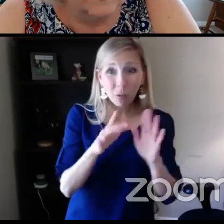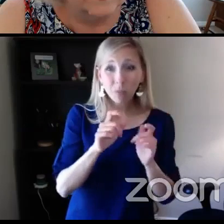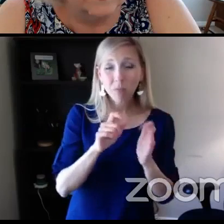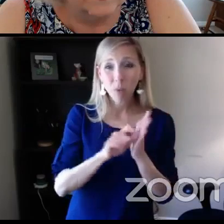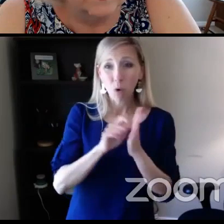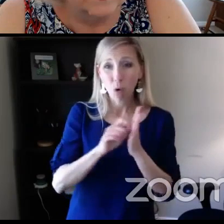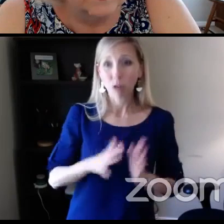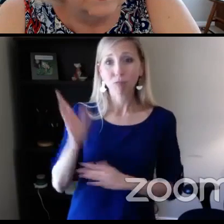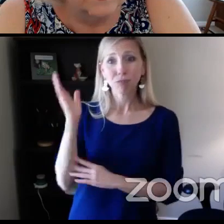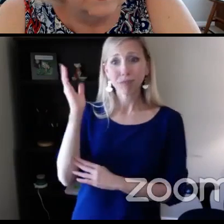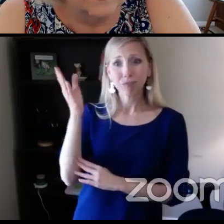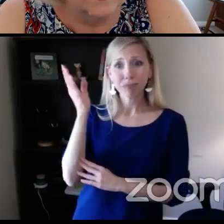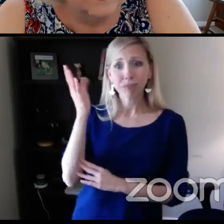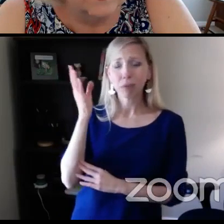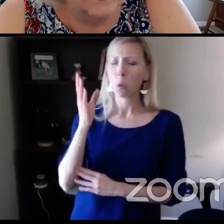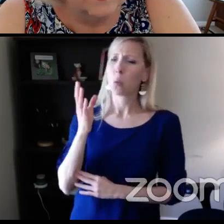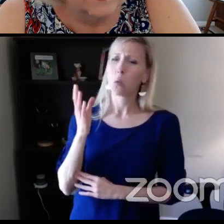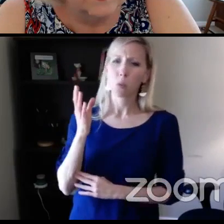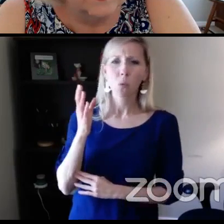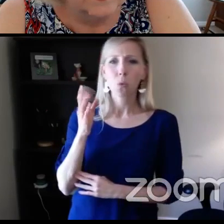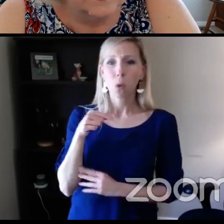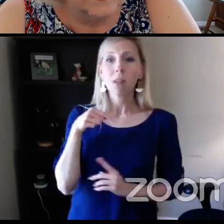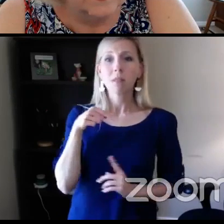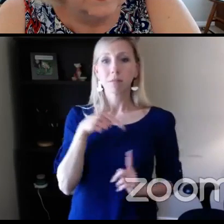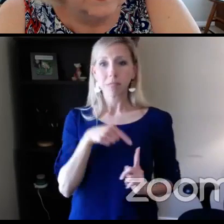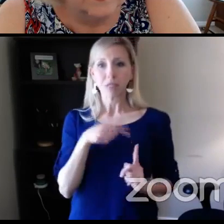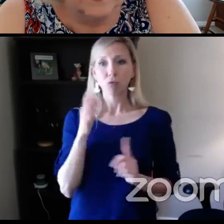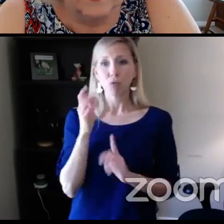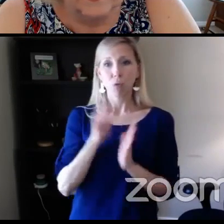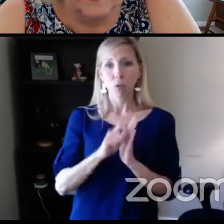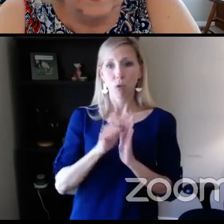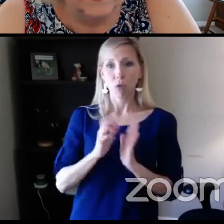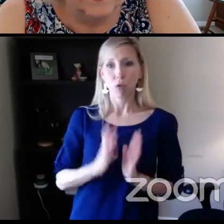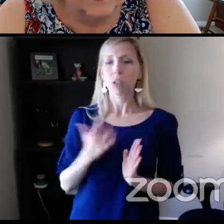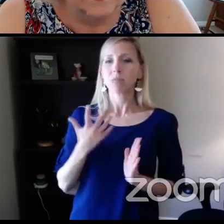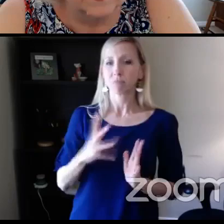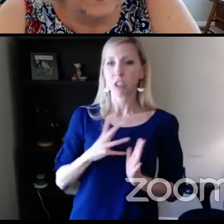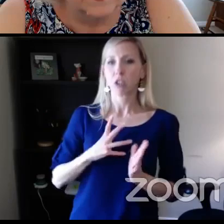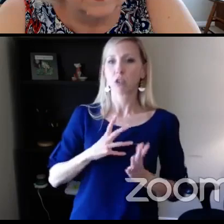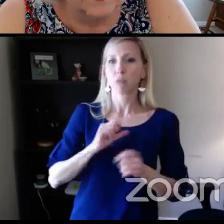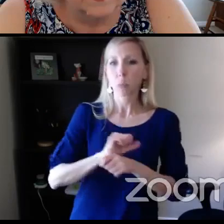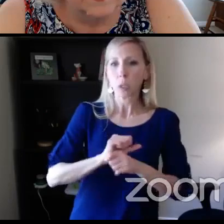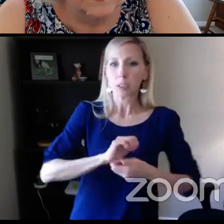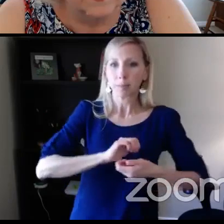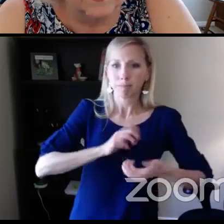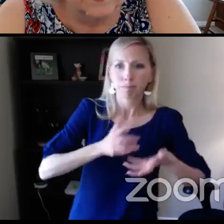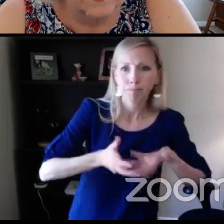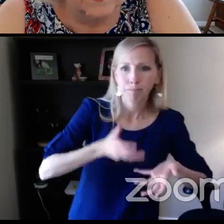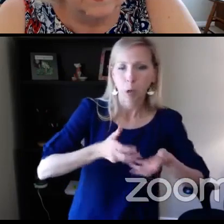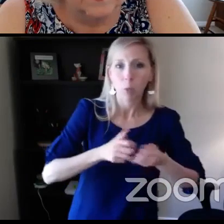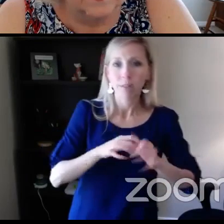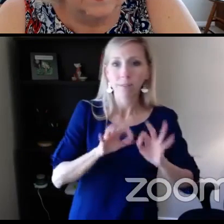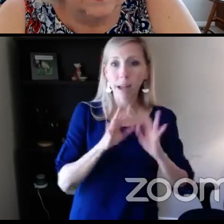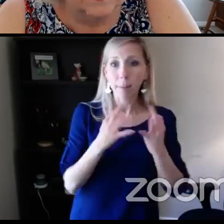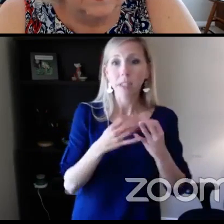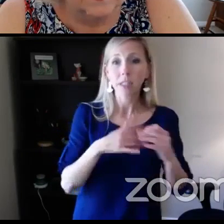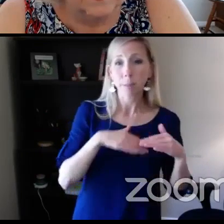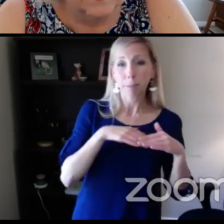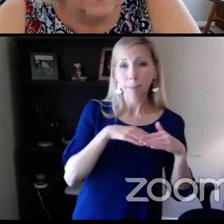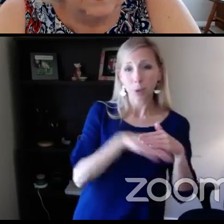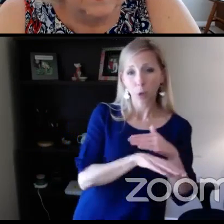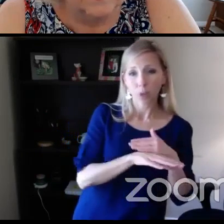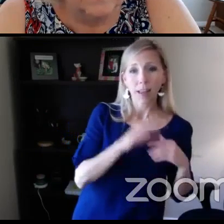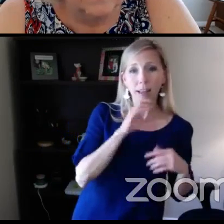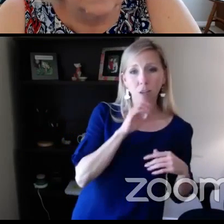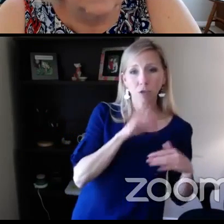but she has worked with families also in the birth to three range, and